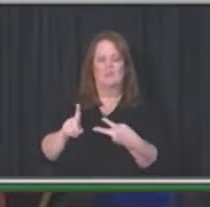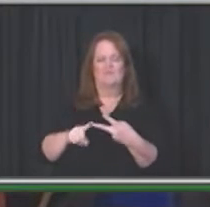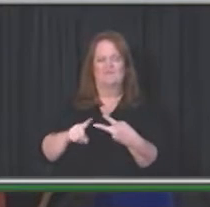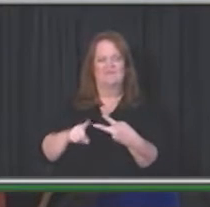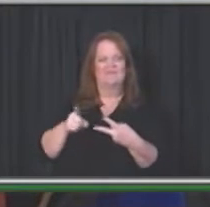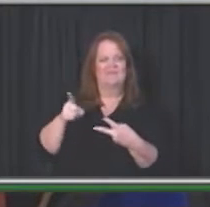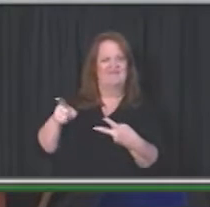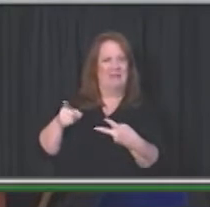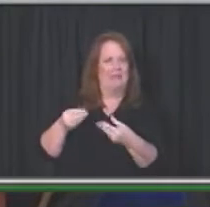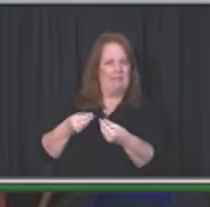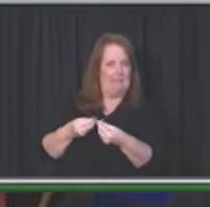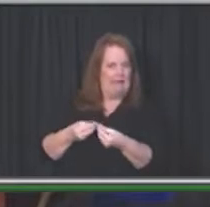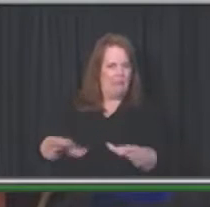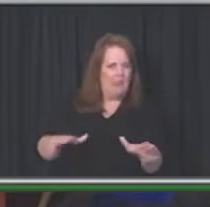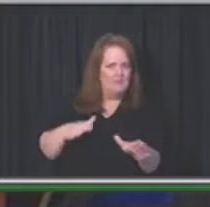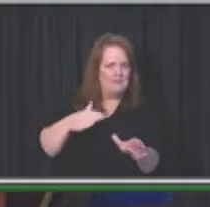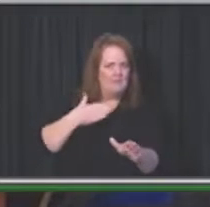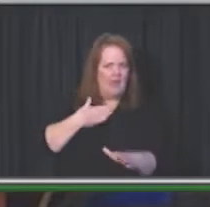my transcript.